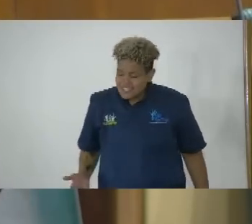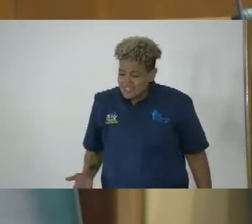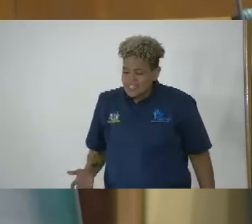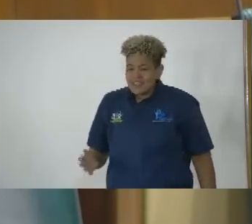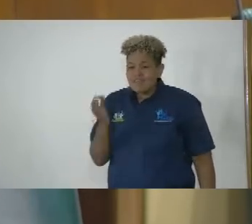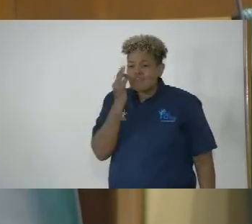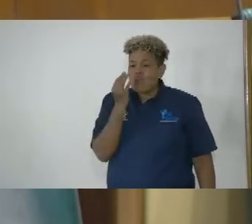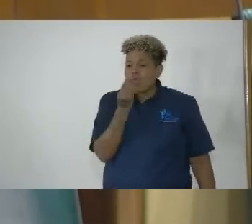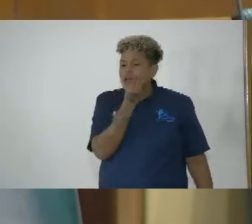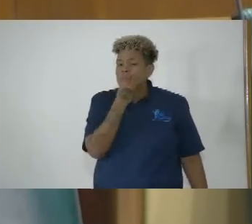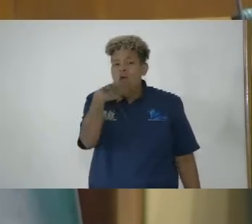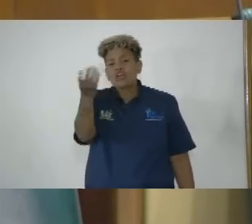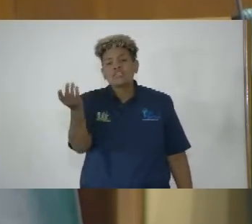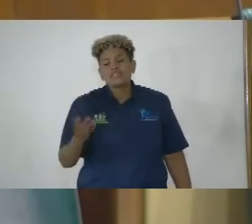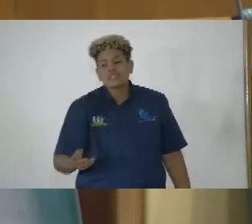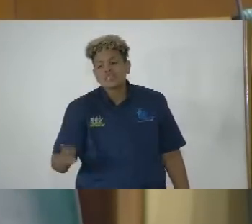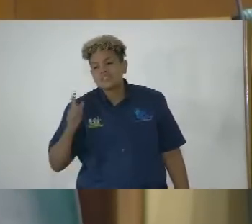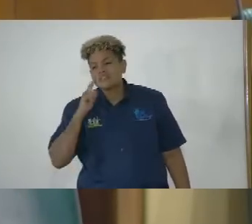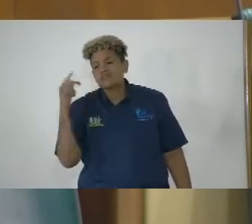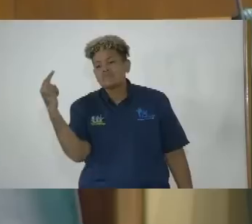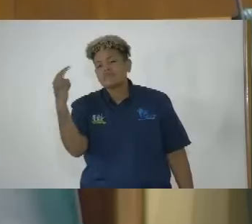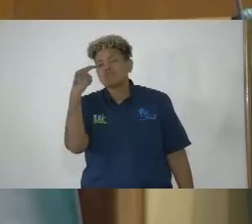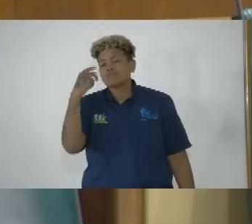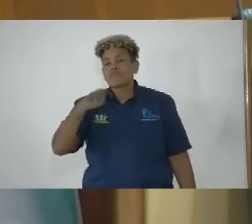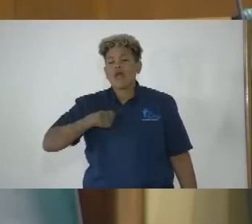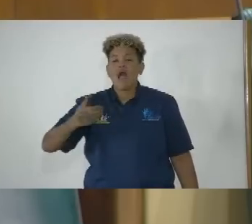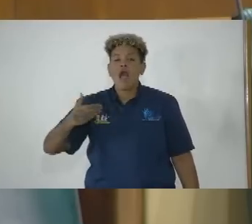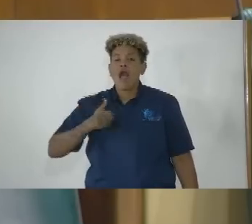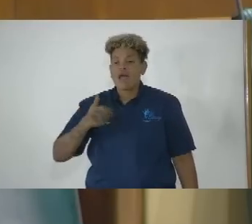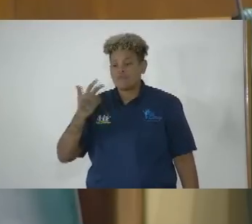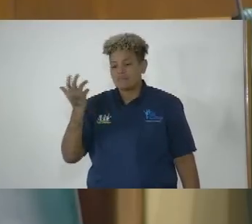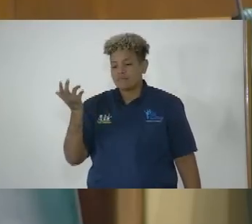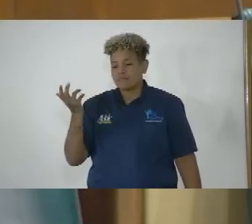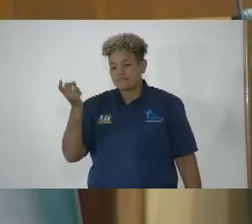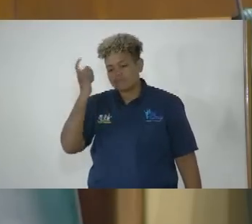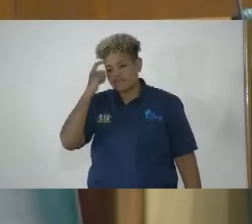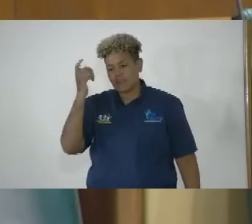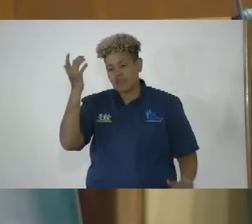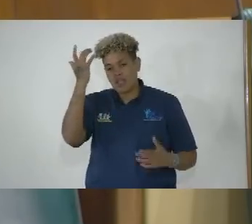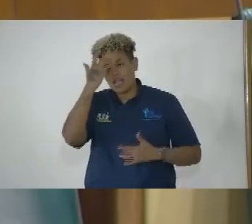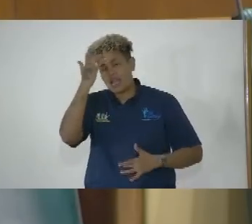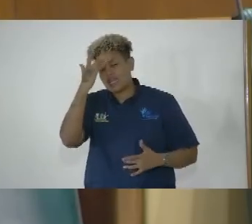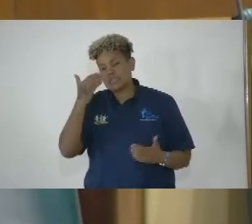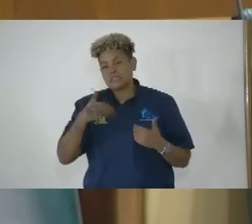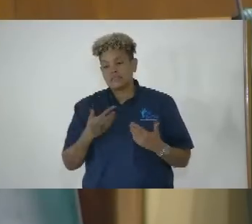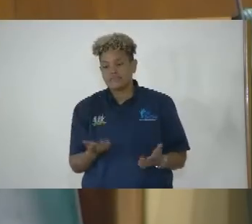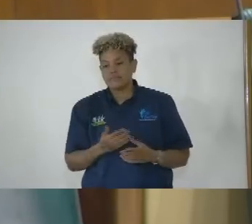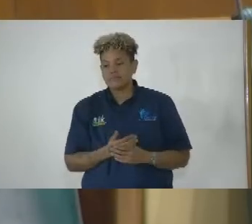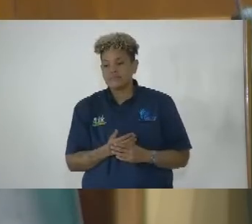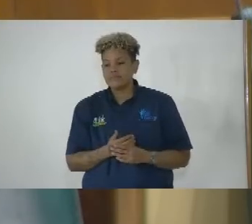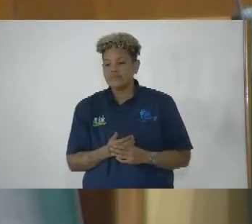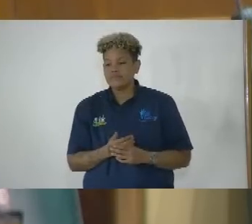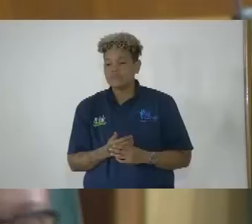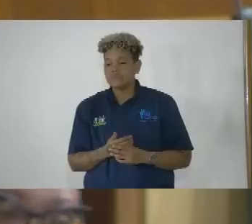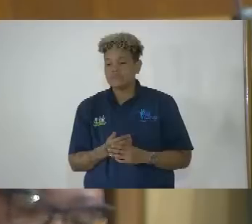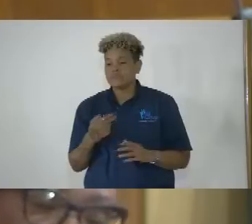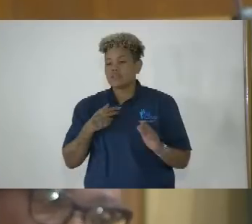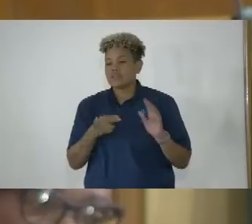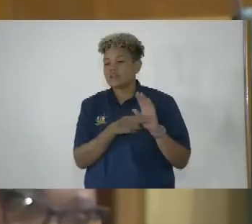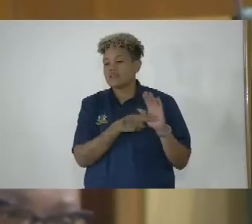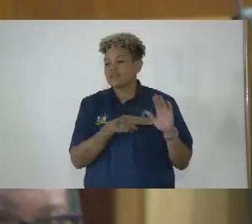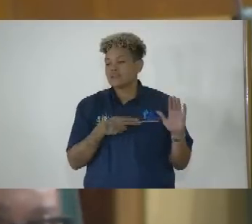Floyd Morris is diagnosed with a mental illness. I am